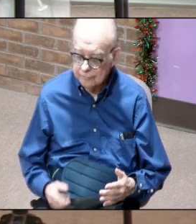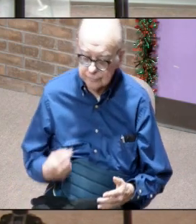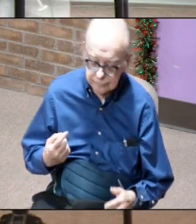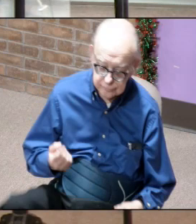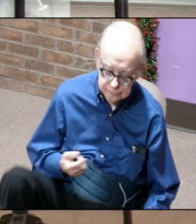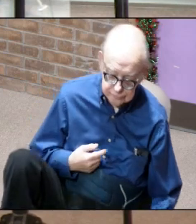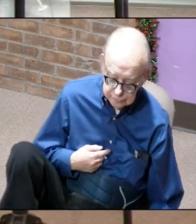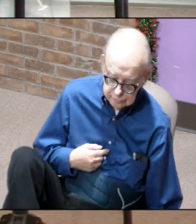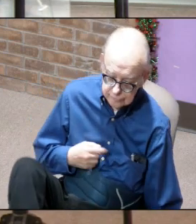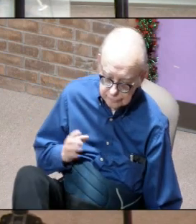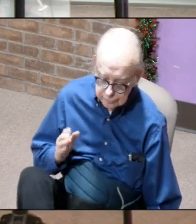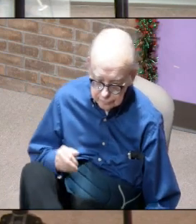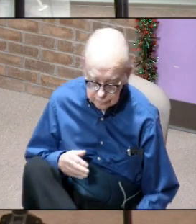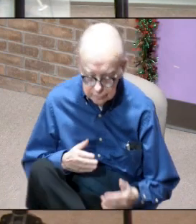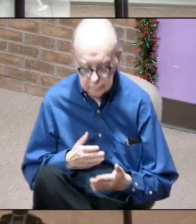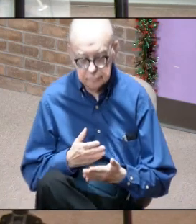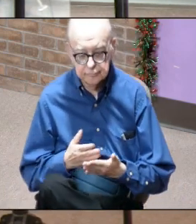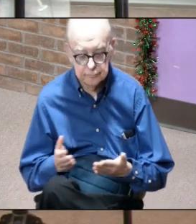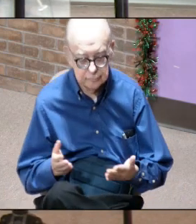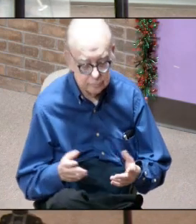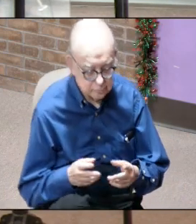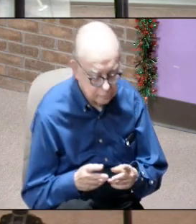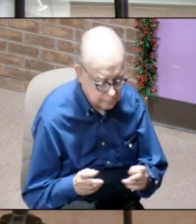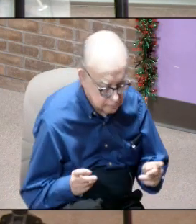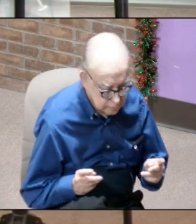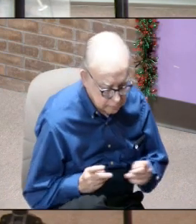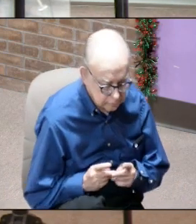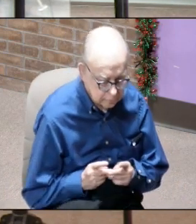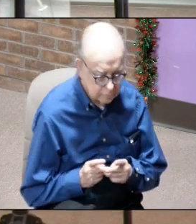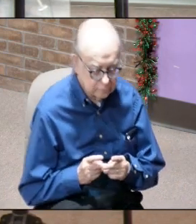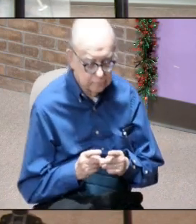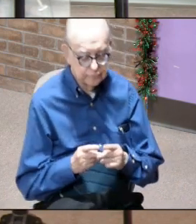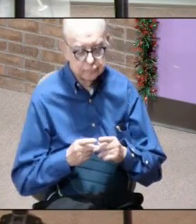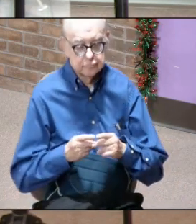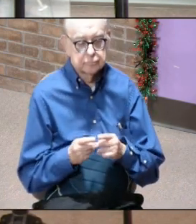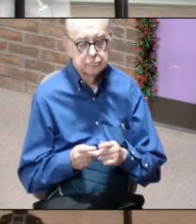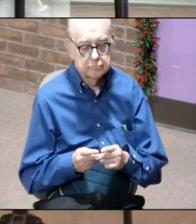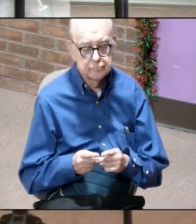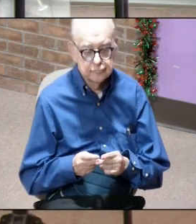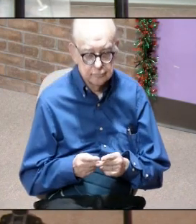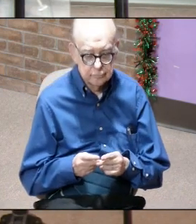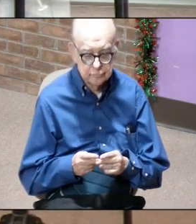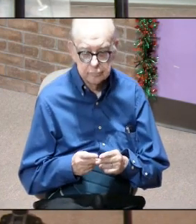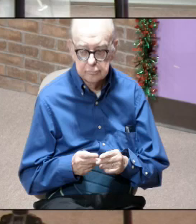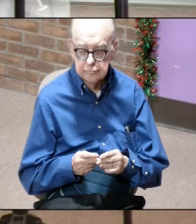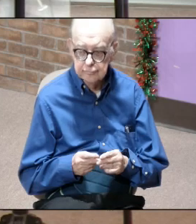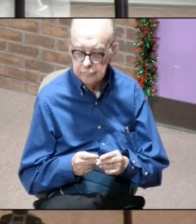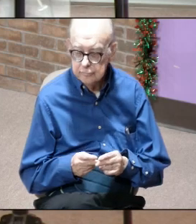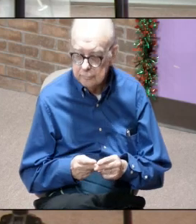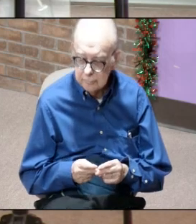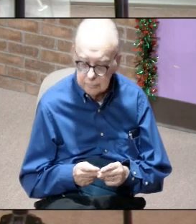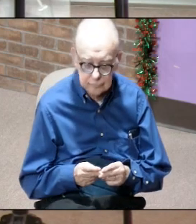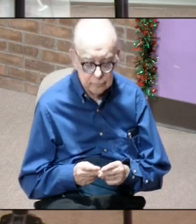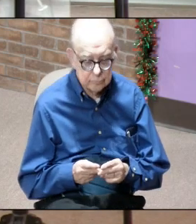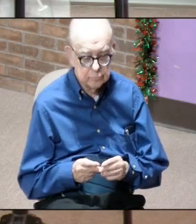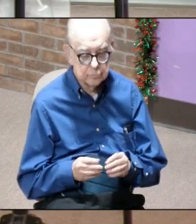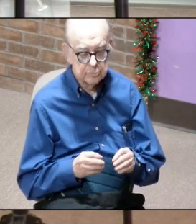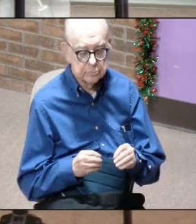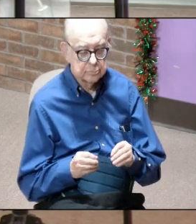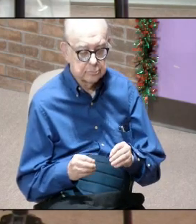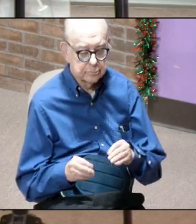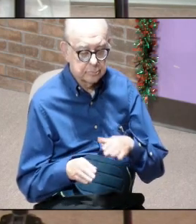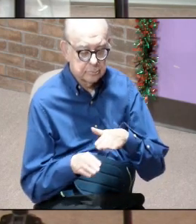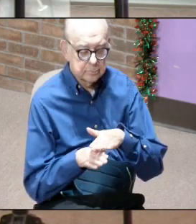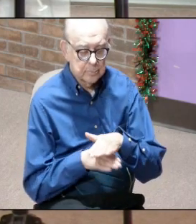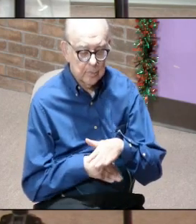We have somewhere, someplace to take care of the body, and we'll cremate or we'll